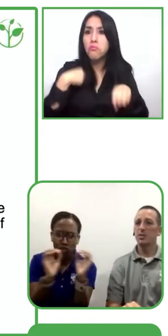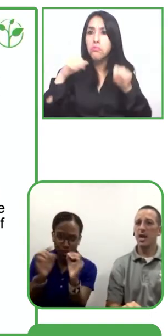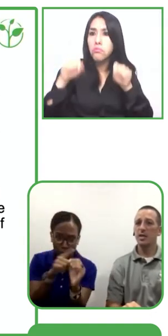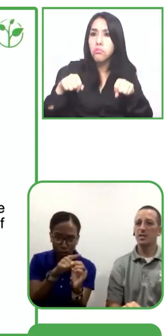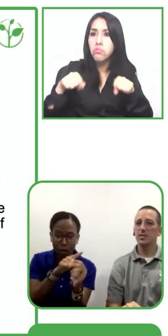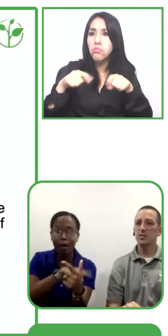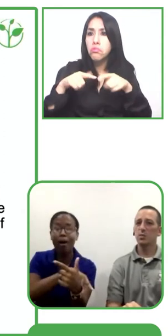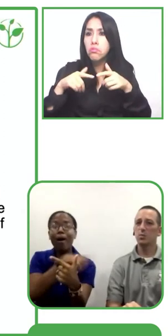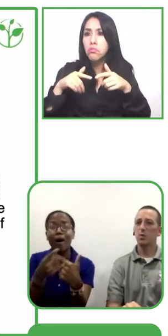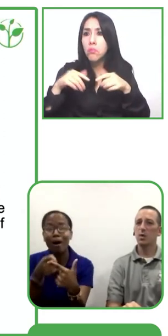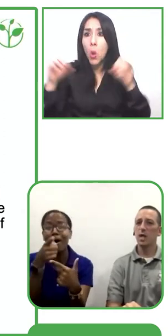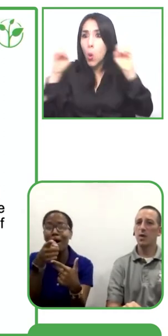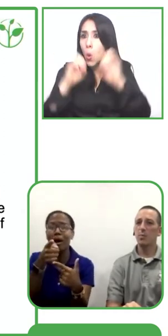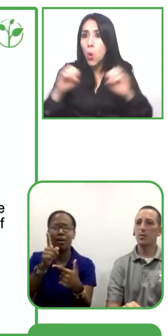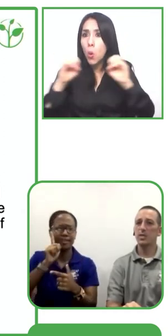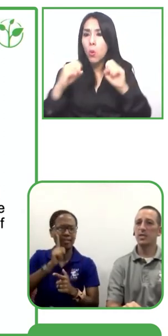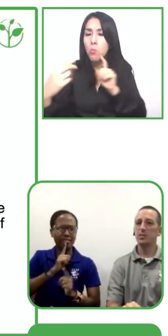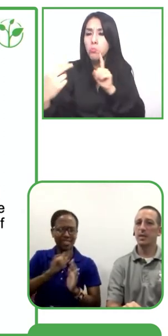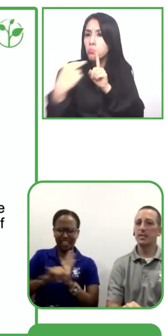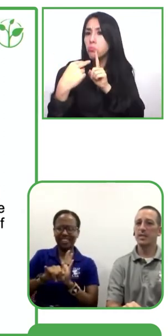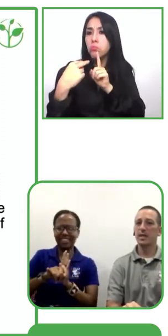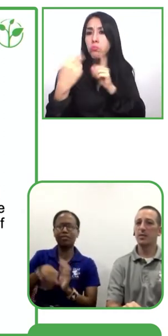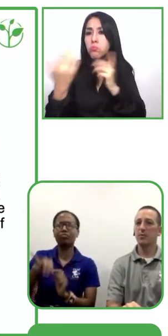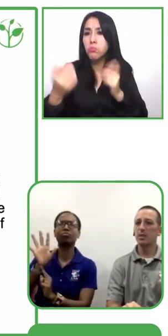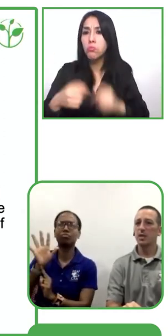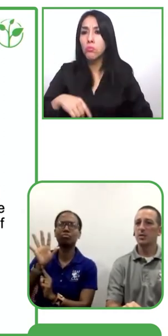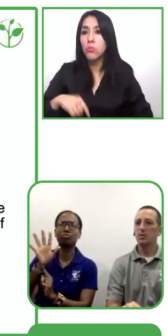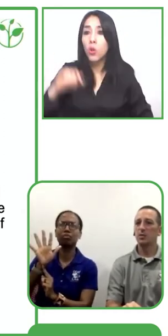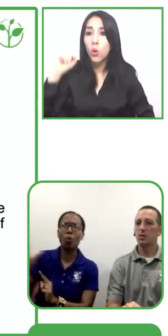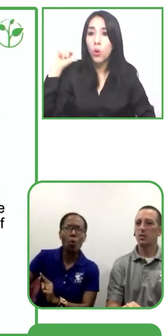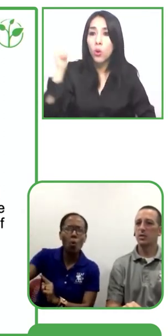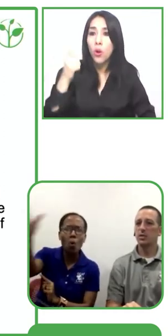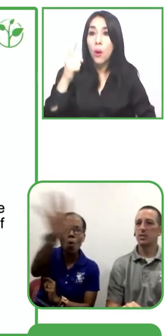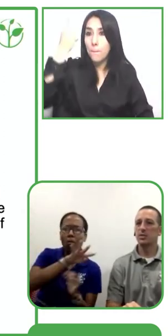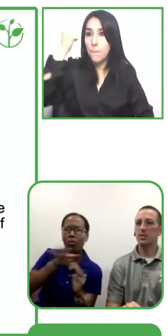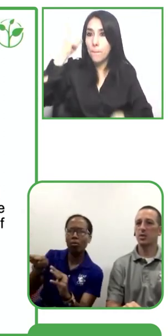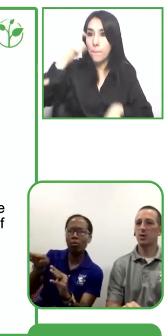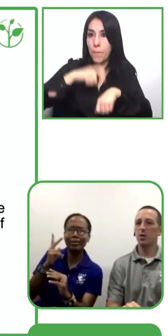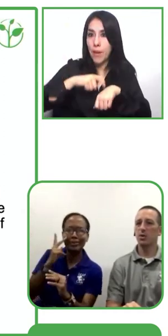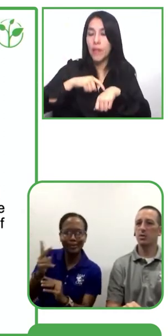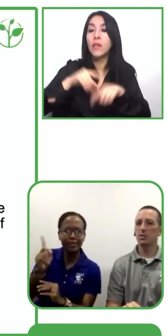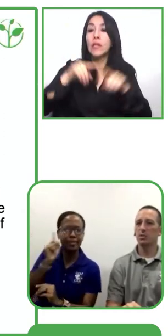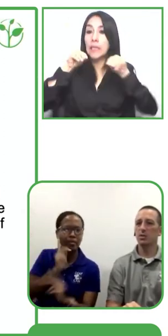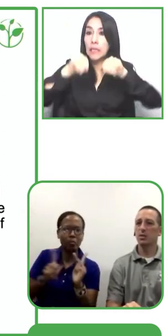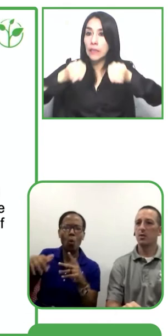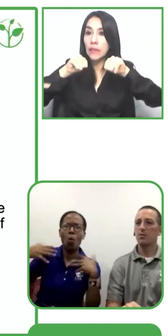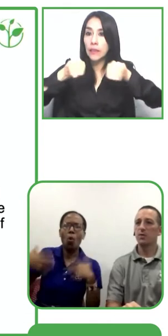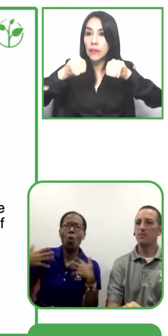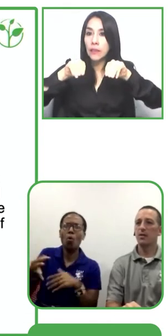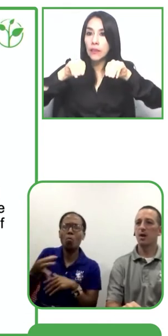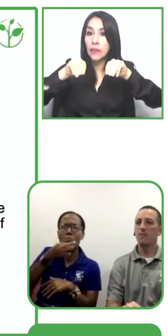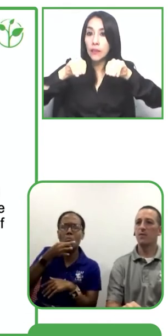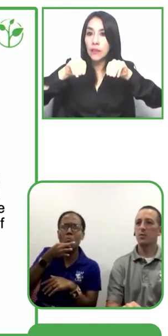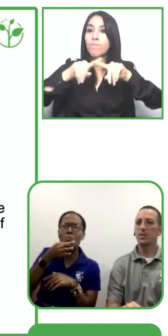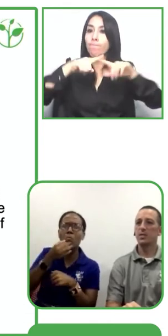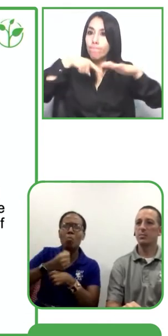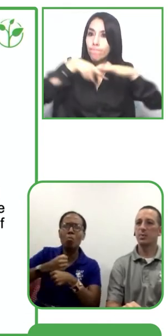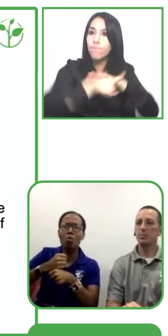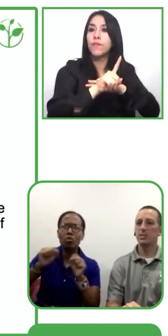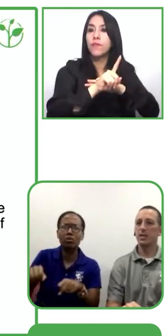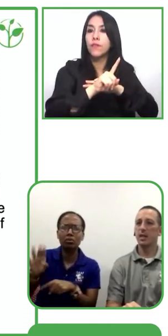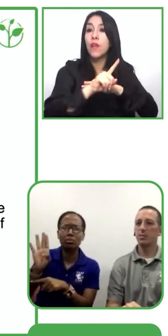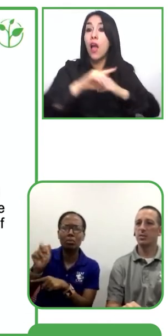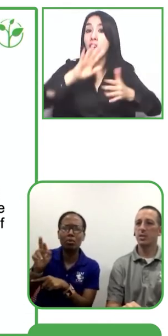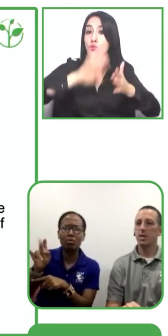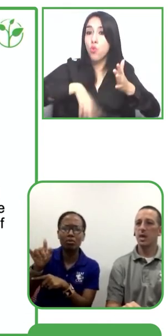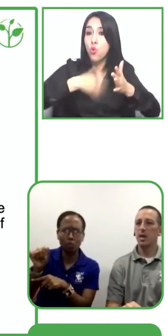Language to learn and to teach their coworkers. Through Deaf Can Coffee, we're teaching people sign language and helping more hearing people realize what the deaf